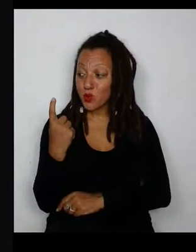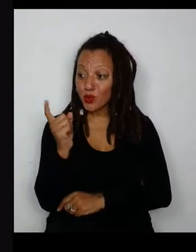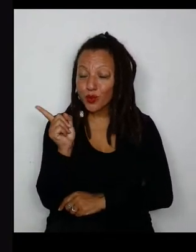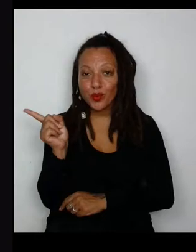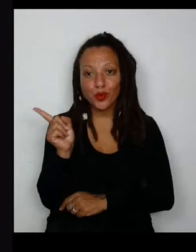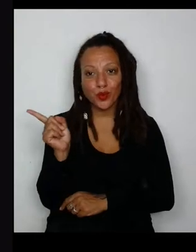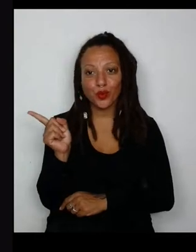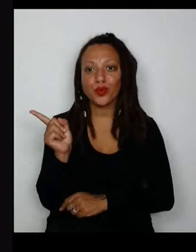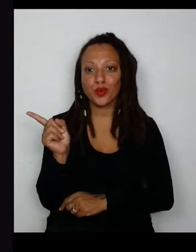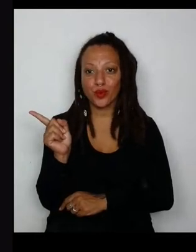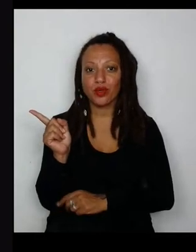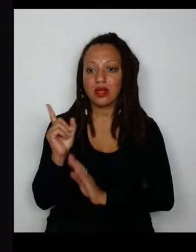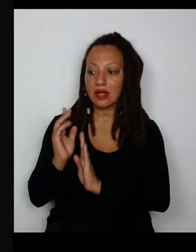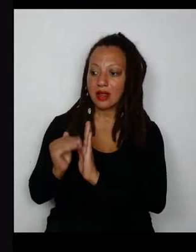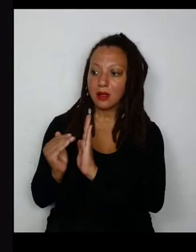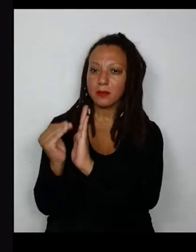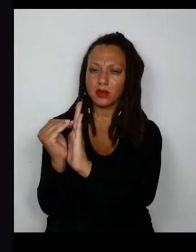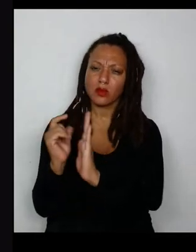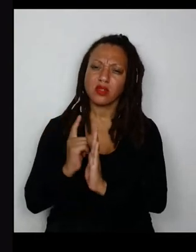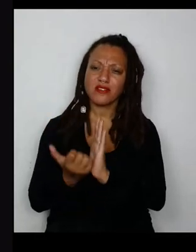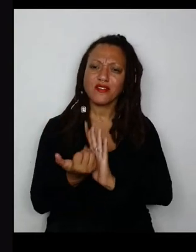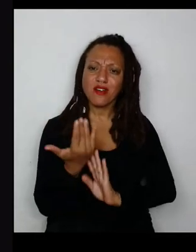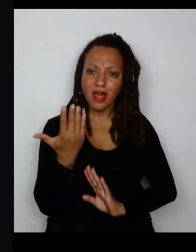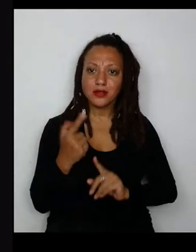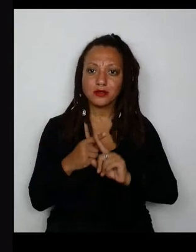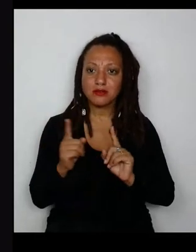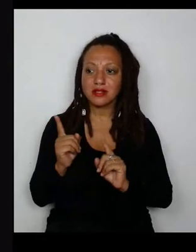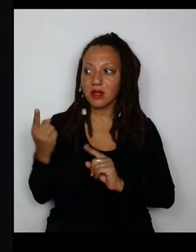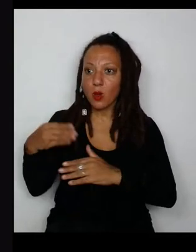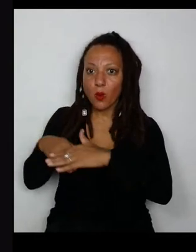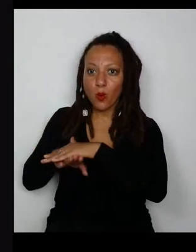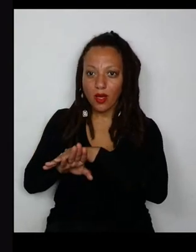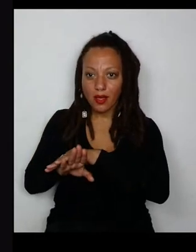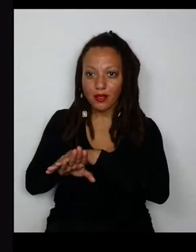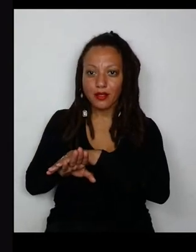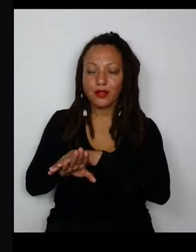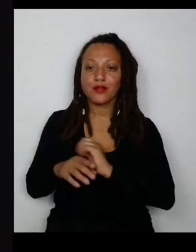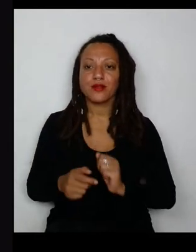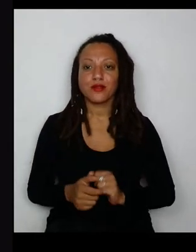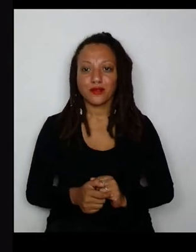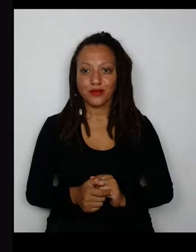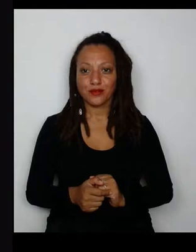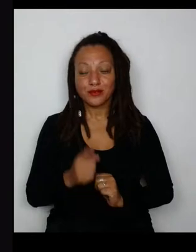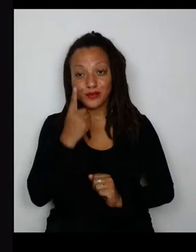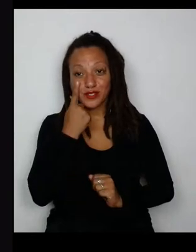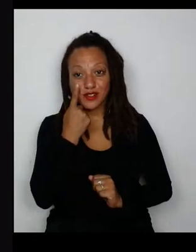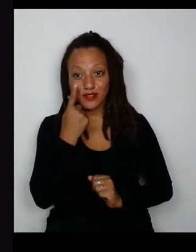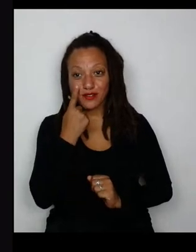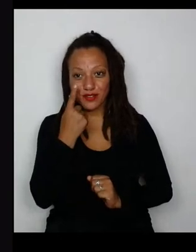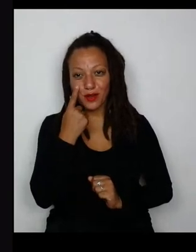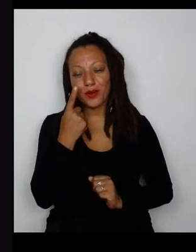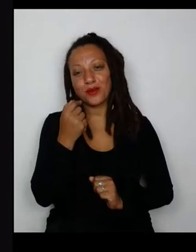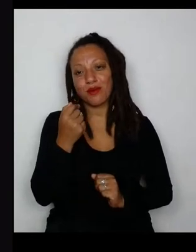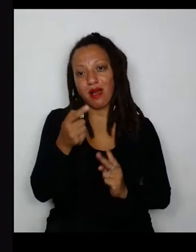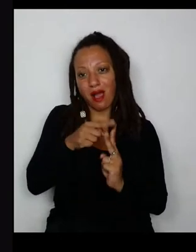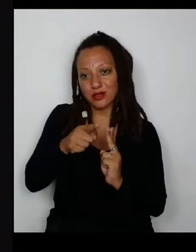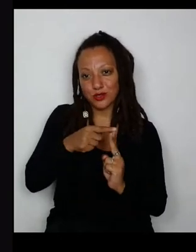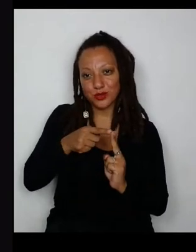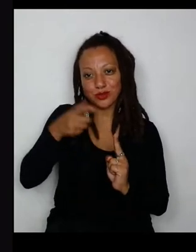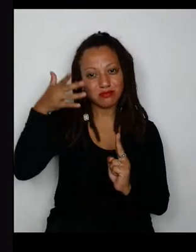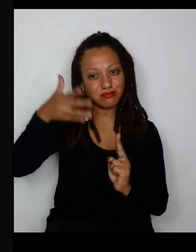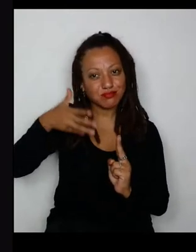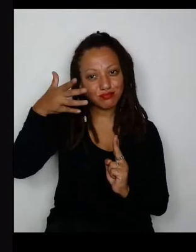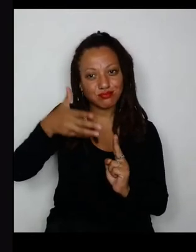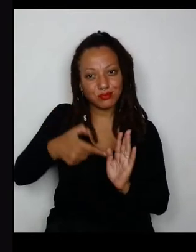the only self-portrait that he painted of the many that he painted as we saw in our colleagues